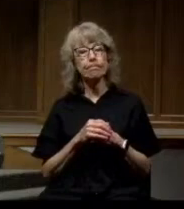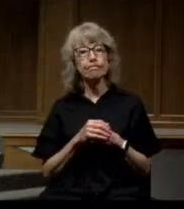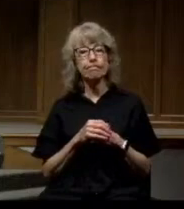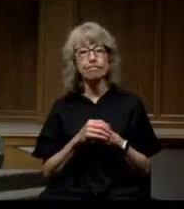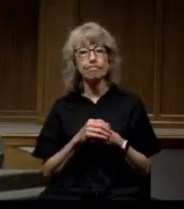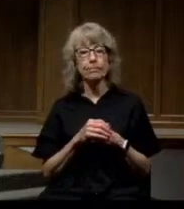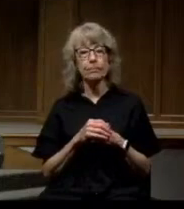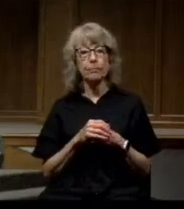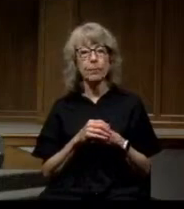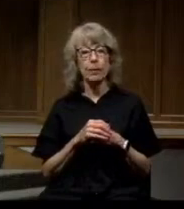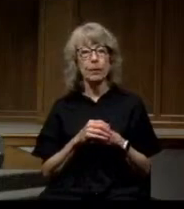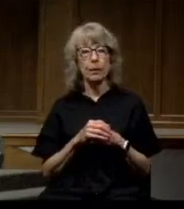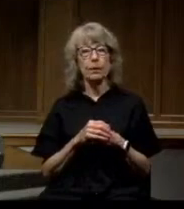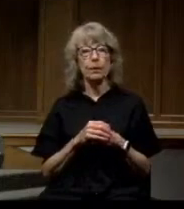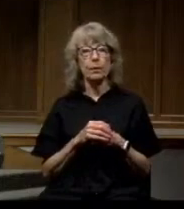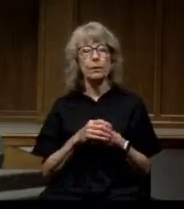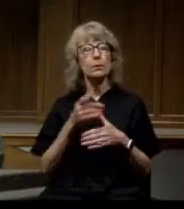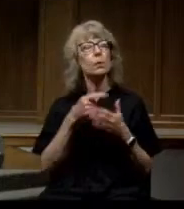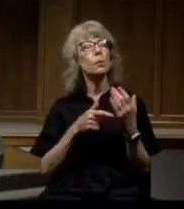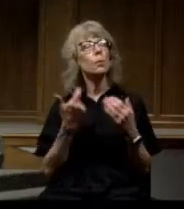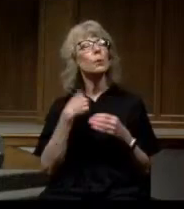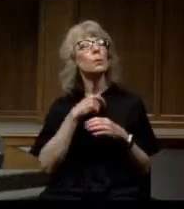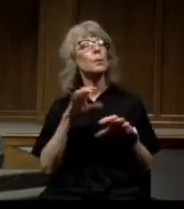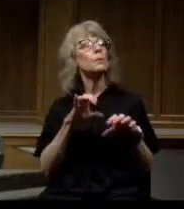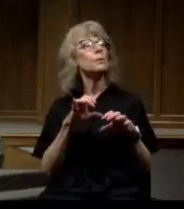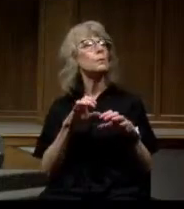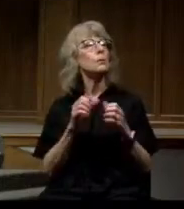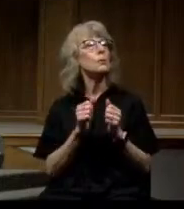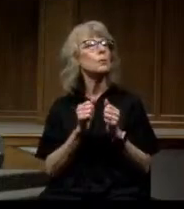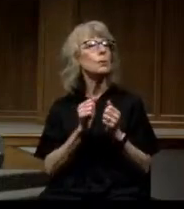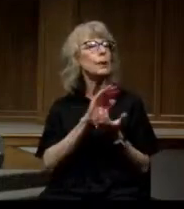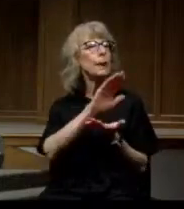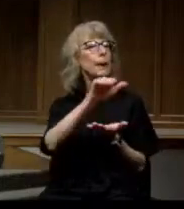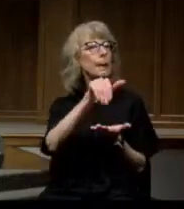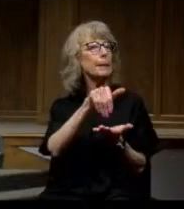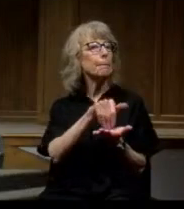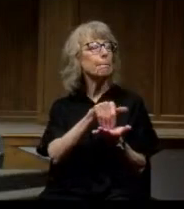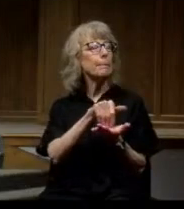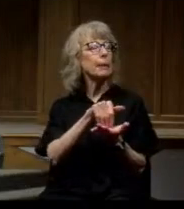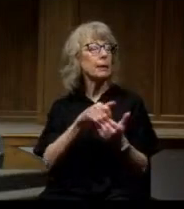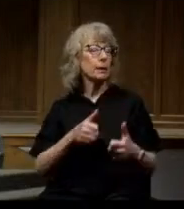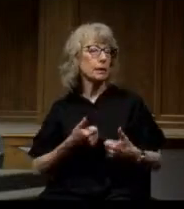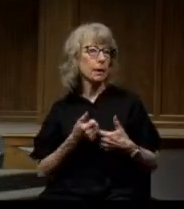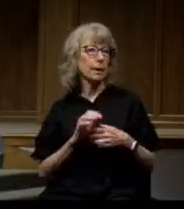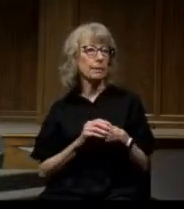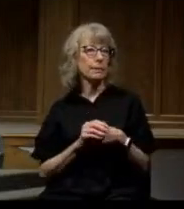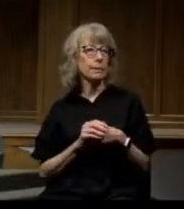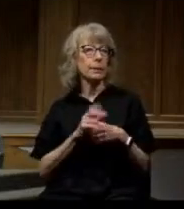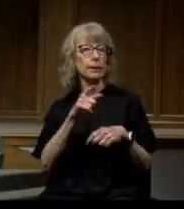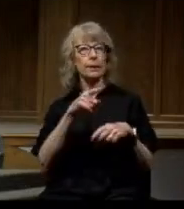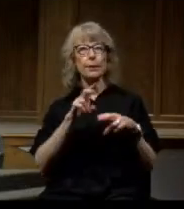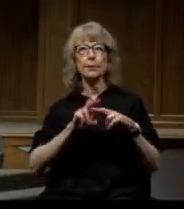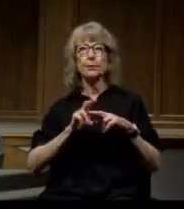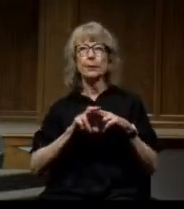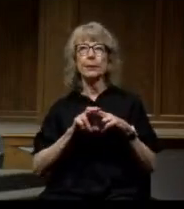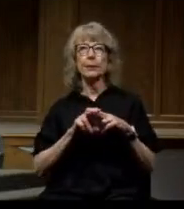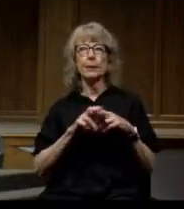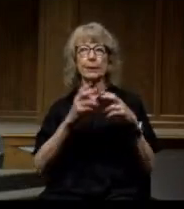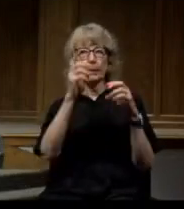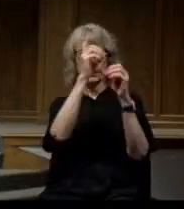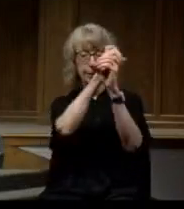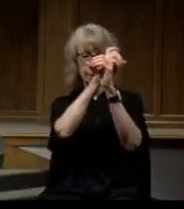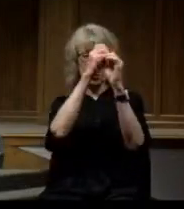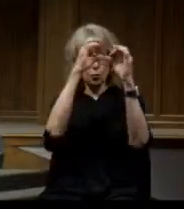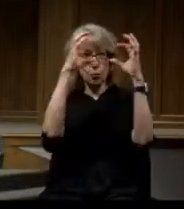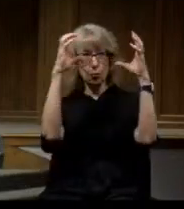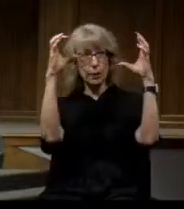So, what do we do in midlife? You're sitting there, your dreams have not been realized, you are frustrated, you're in these